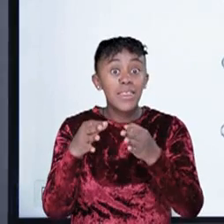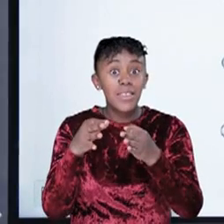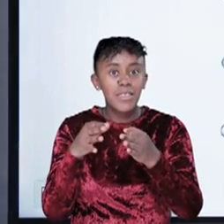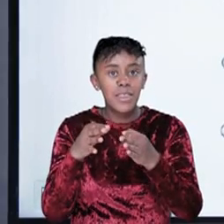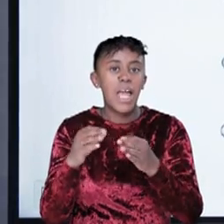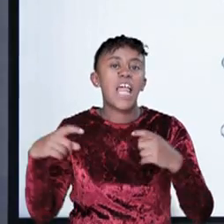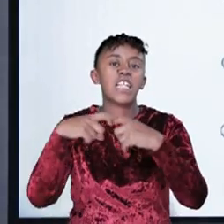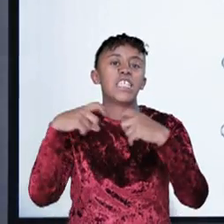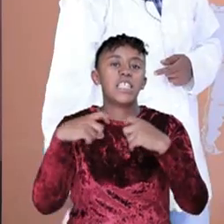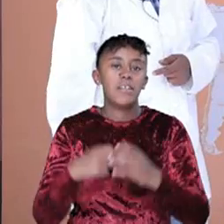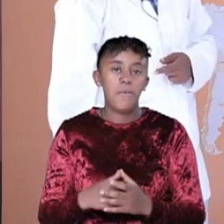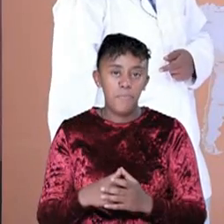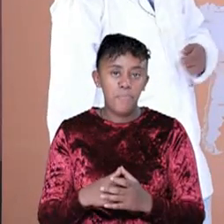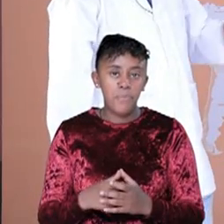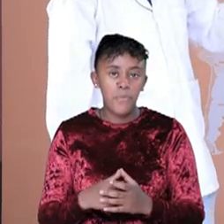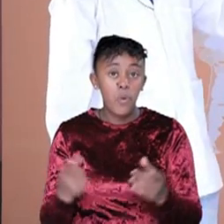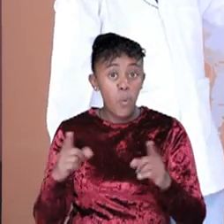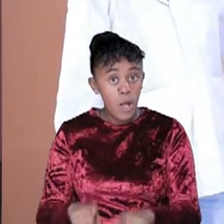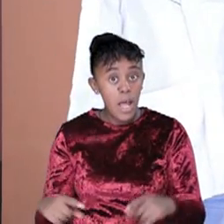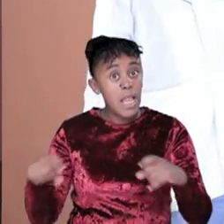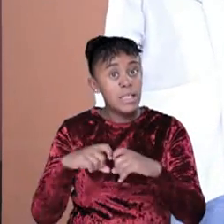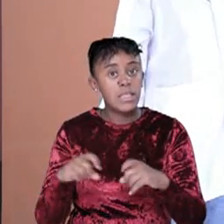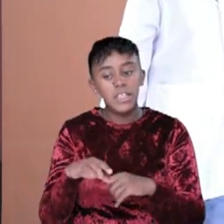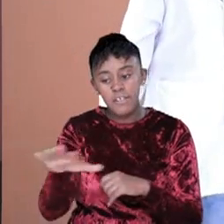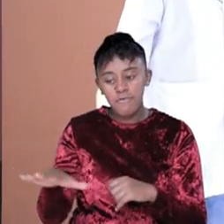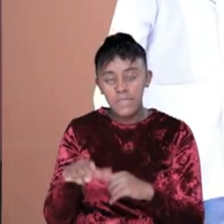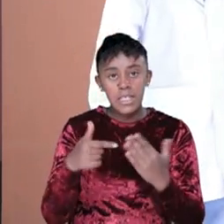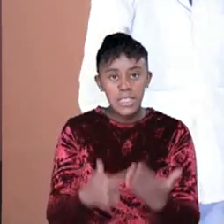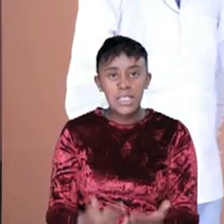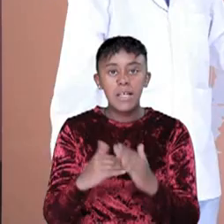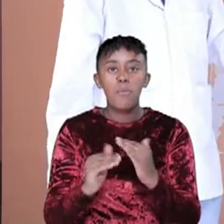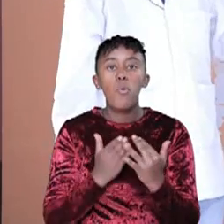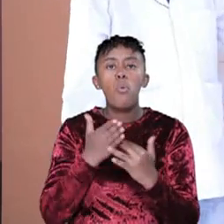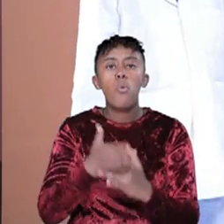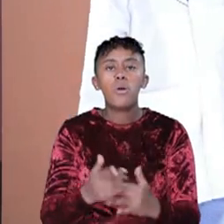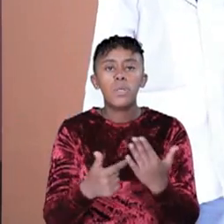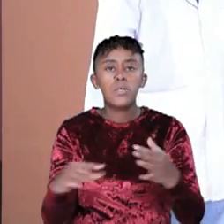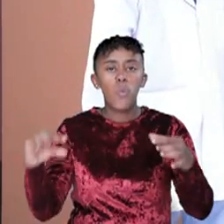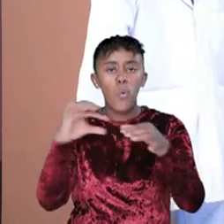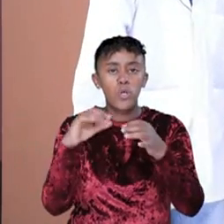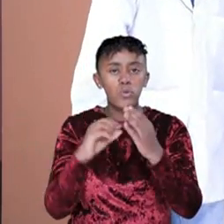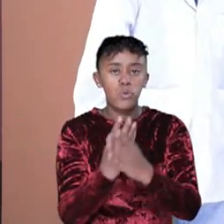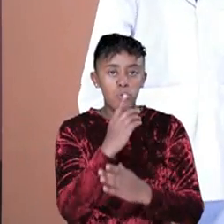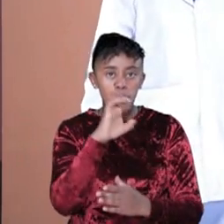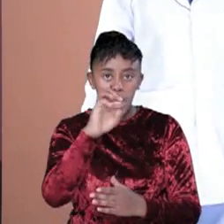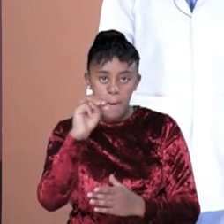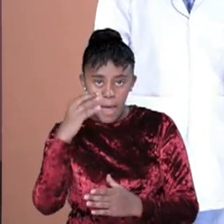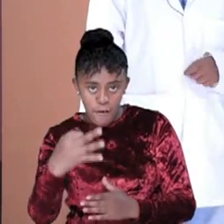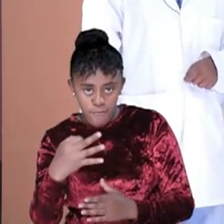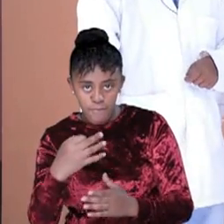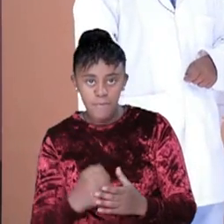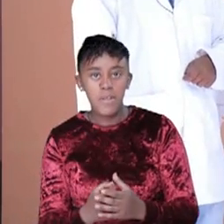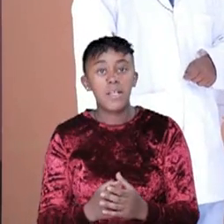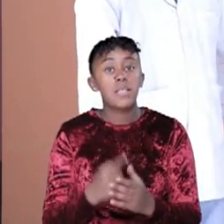electricity. Look this one. When electric field is applied to this semiconductor, that means when it is connected to the source of